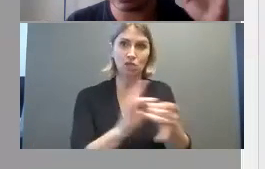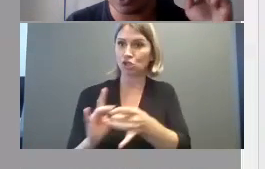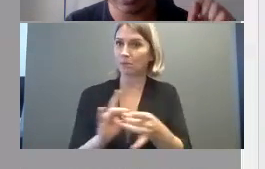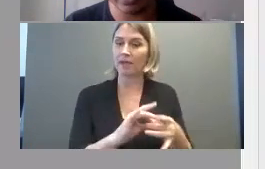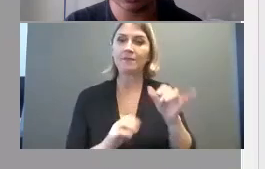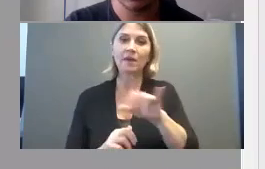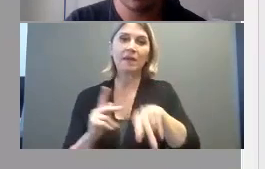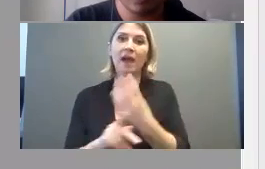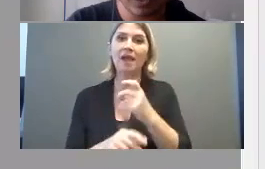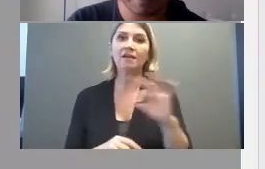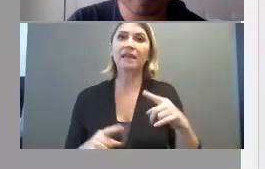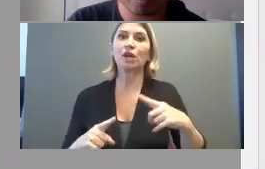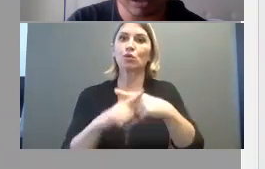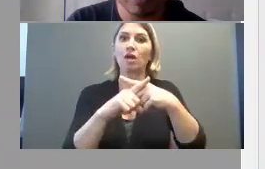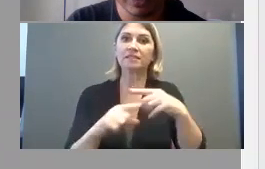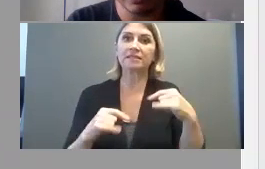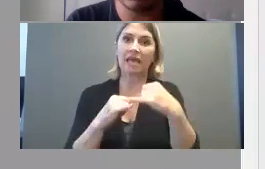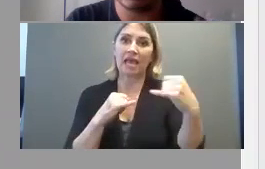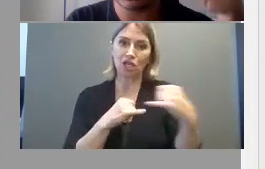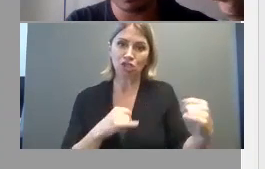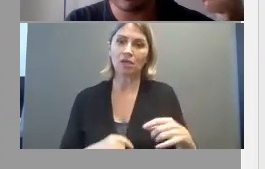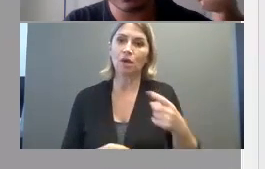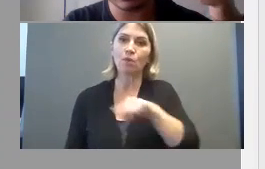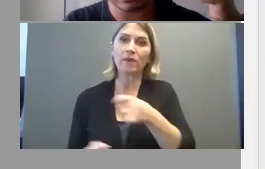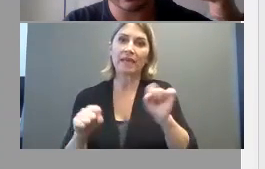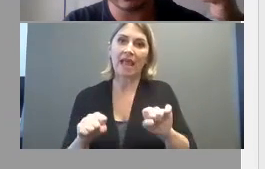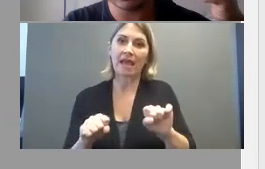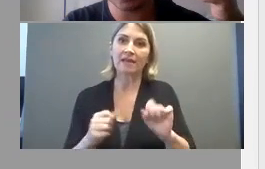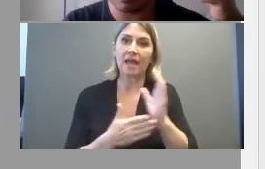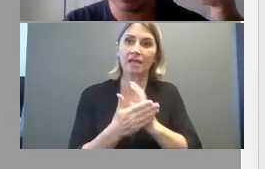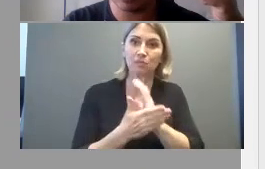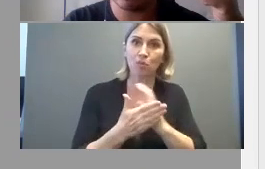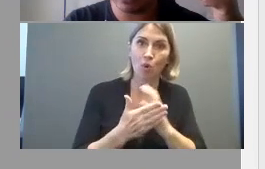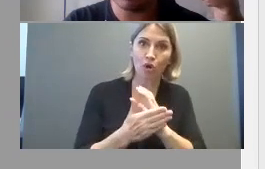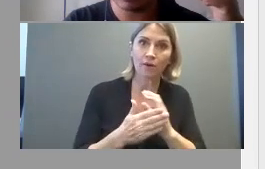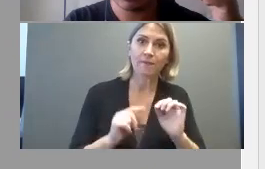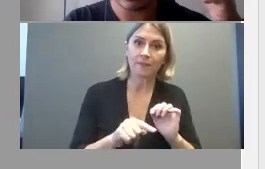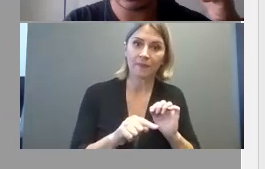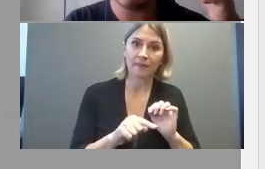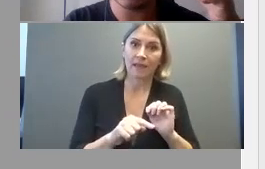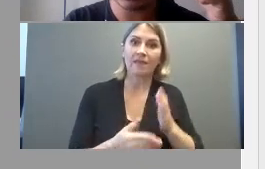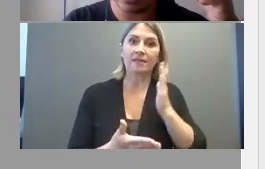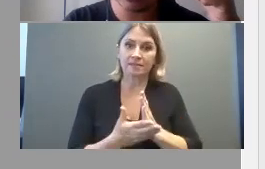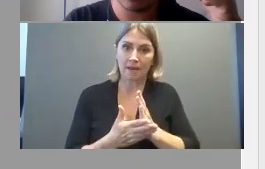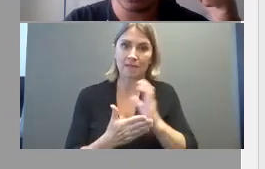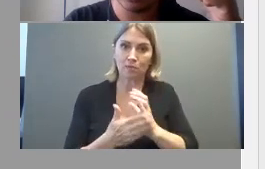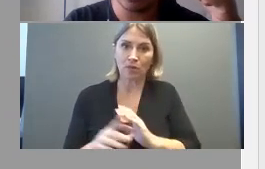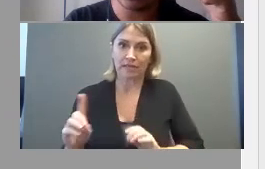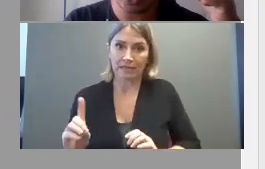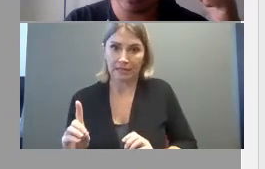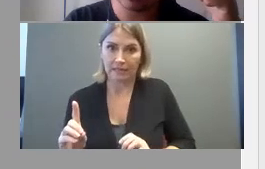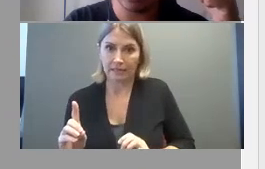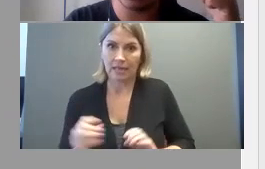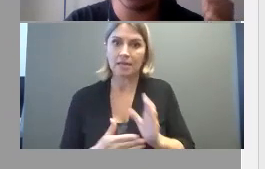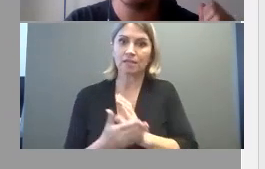sort of like a cross edge where we can explore V and we can stop exploring V, and we can start exploring U